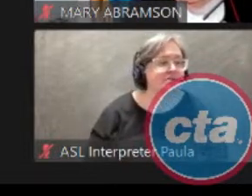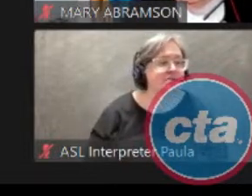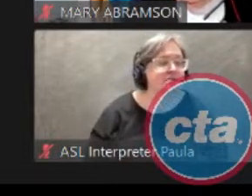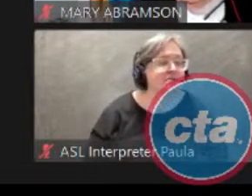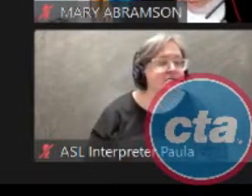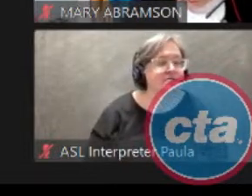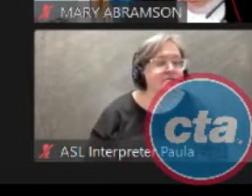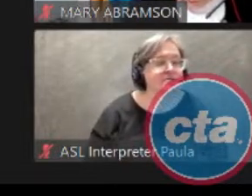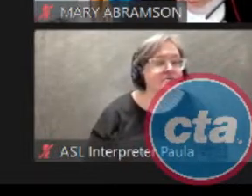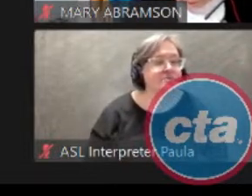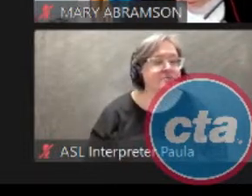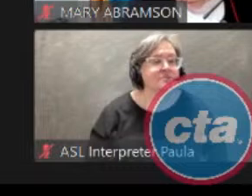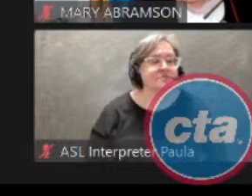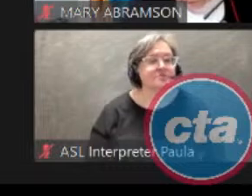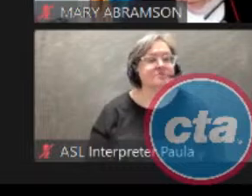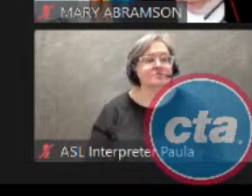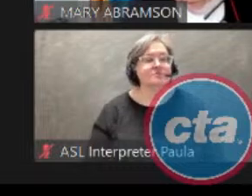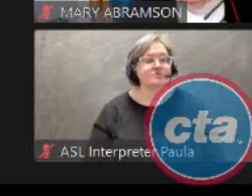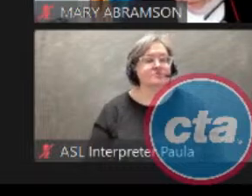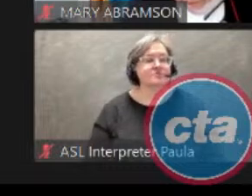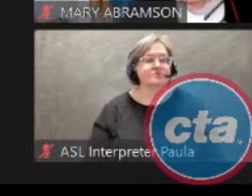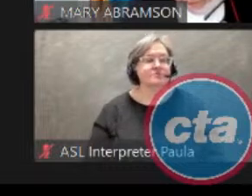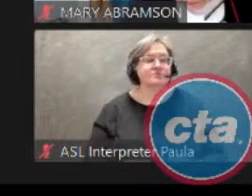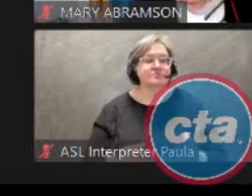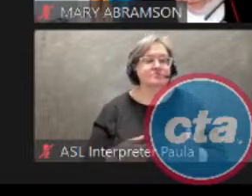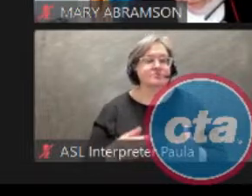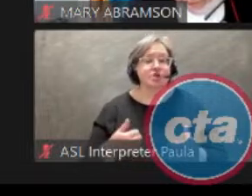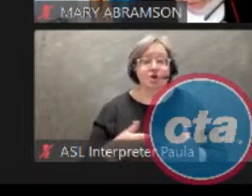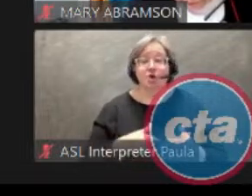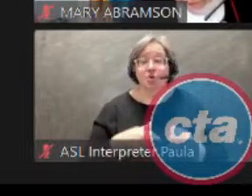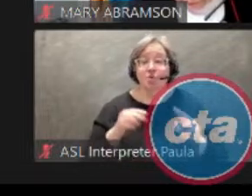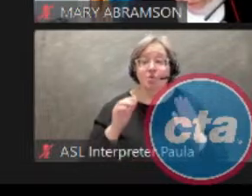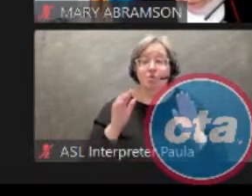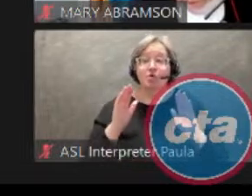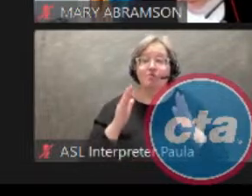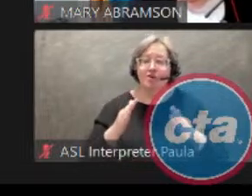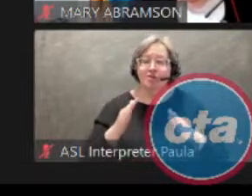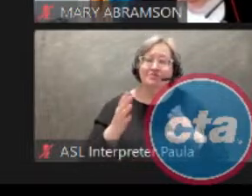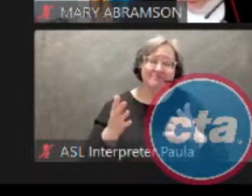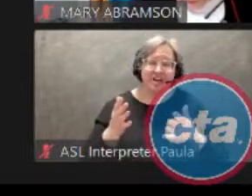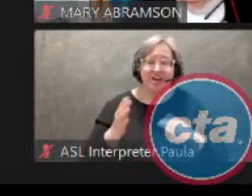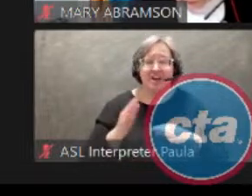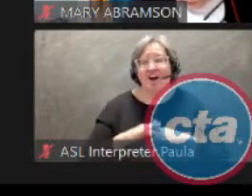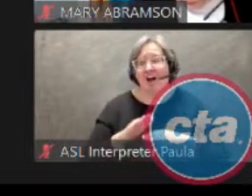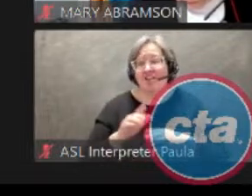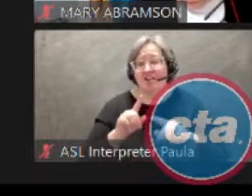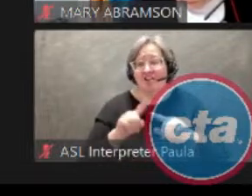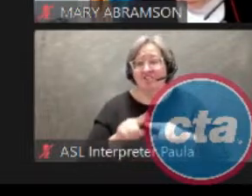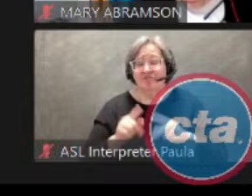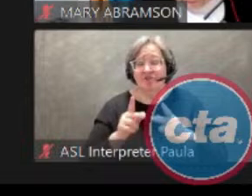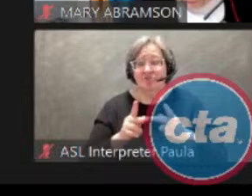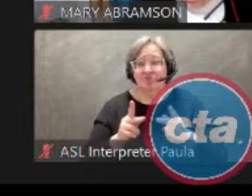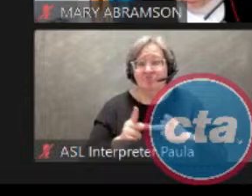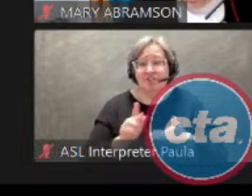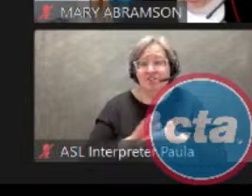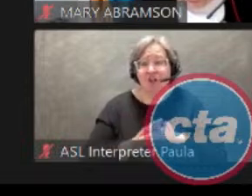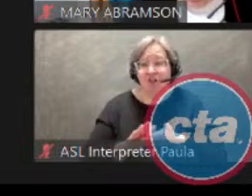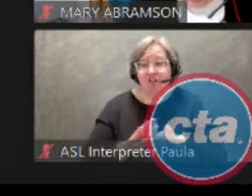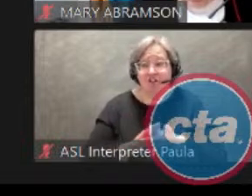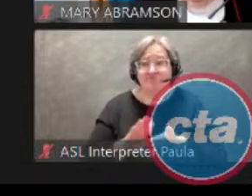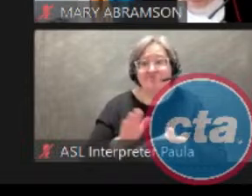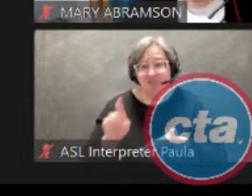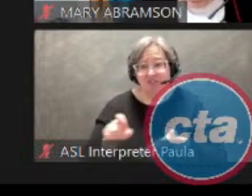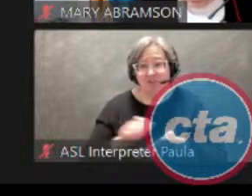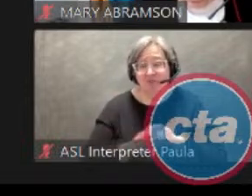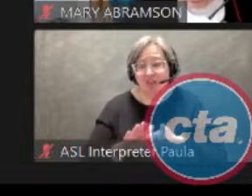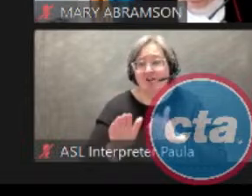Again, from a facilities perspective, we're obviously very focused on the cleanliness of facilities that people are going to be using, including elevators. There's a lot of